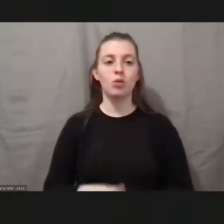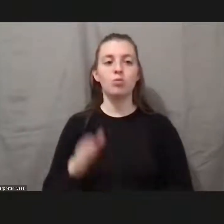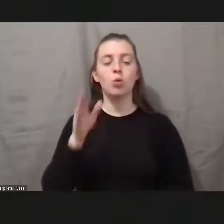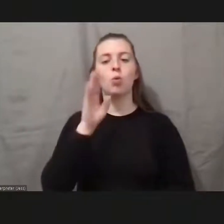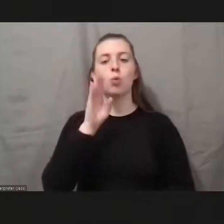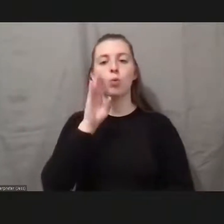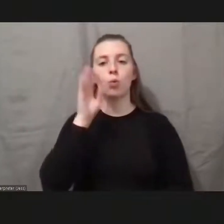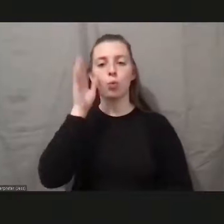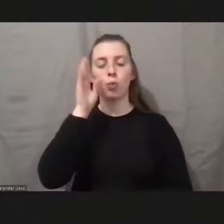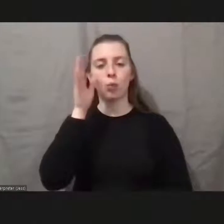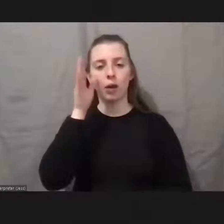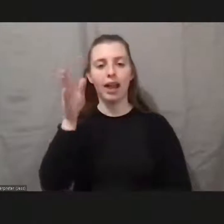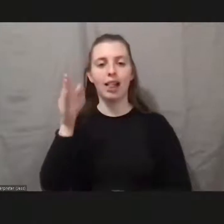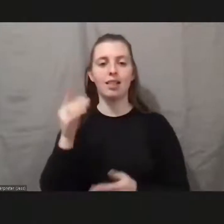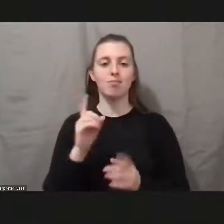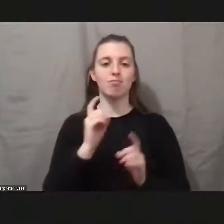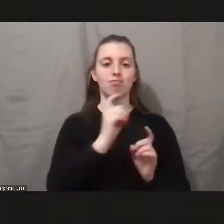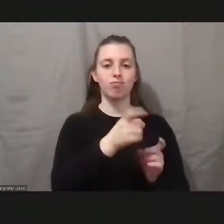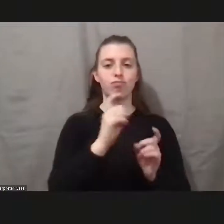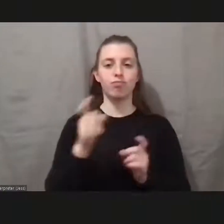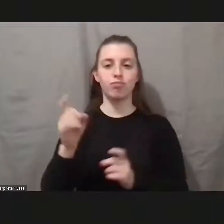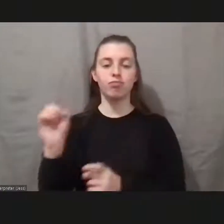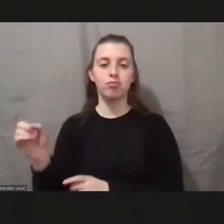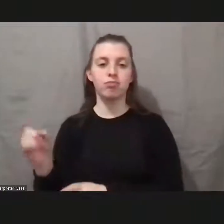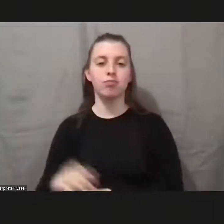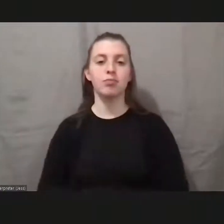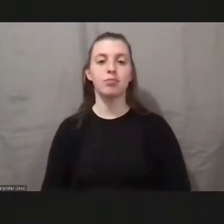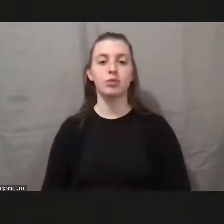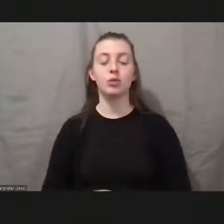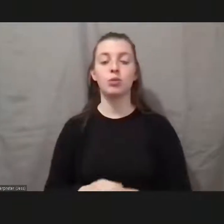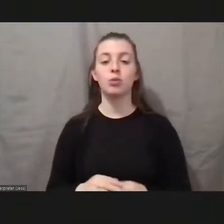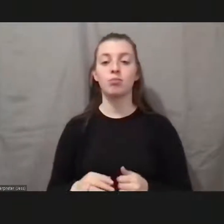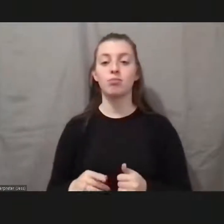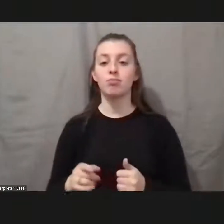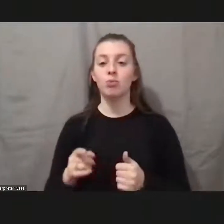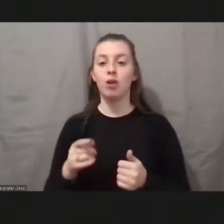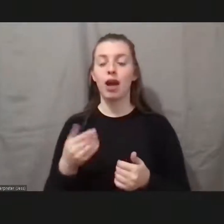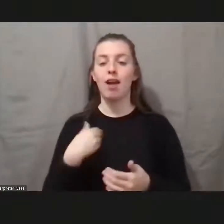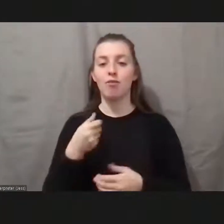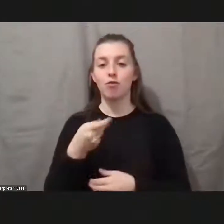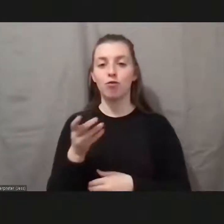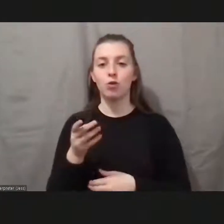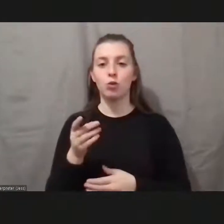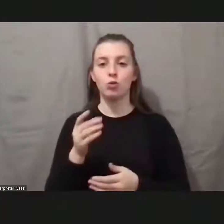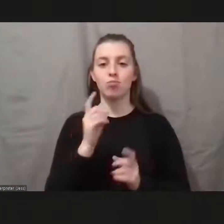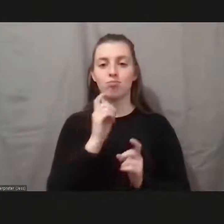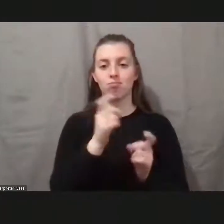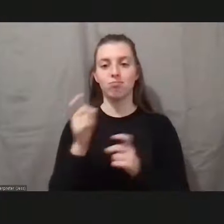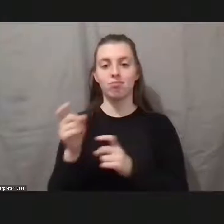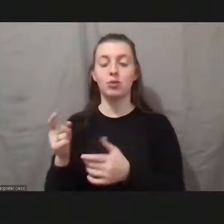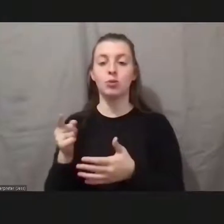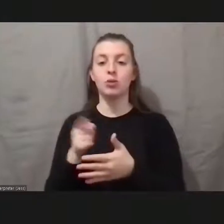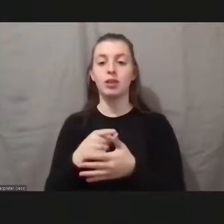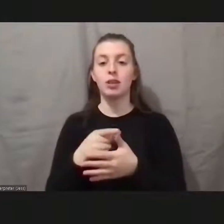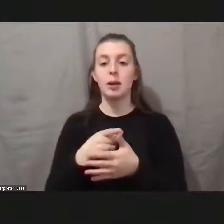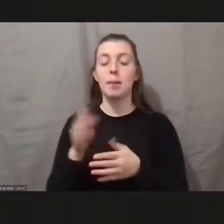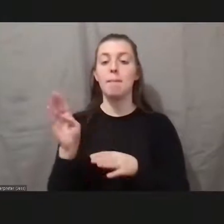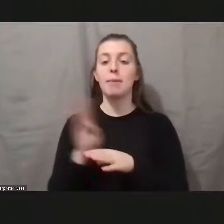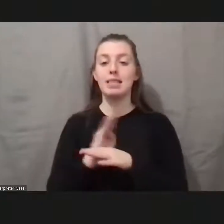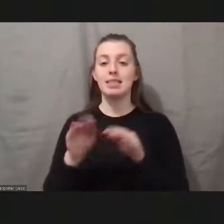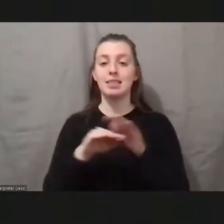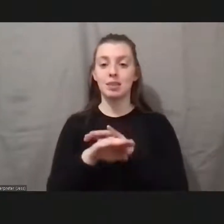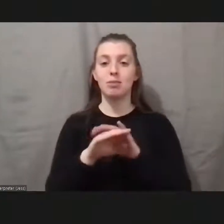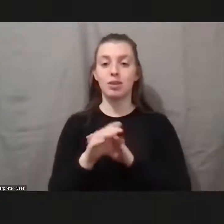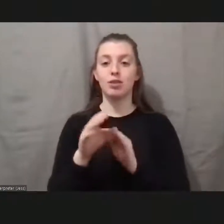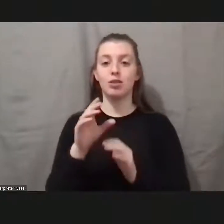can access. So the first one that I wanted to mention is the Business Accessibility Grant Program. And that is offered through the Department of